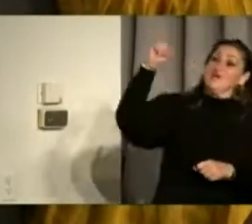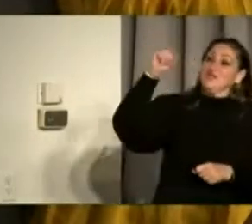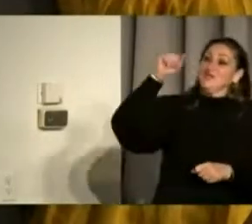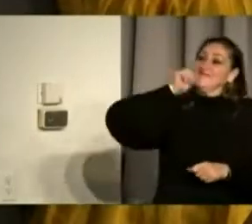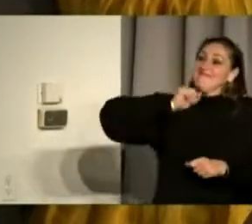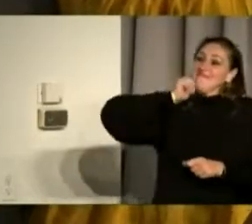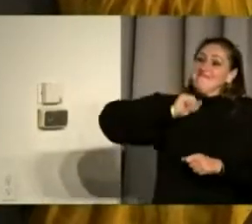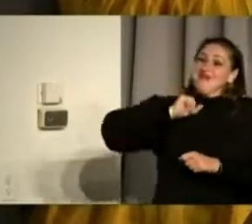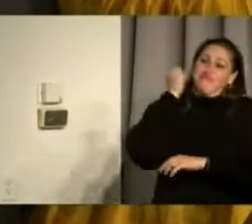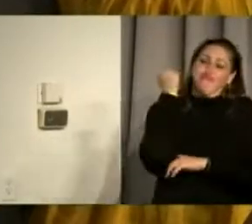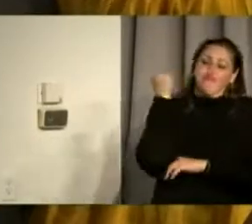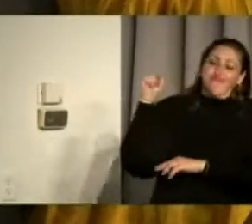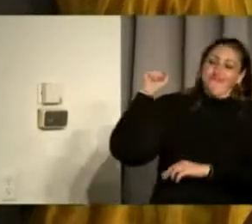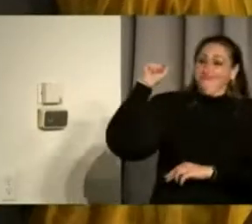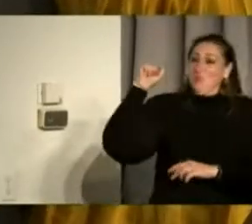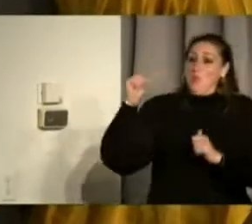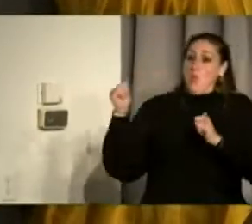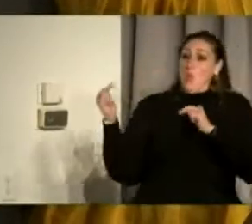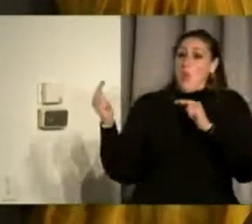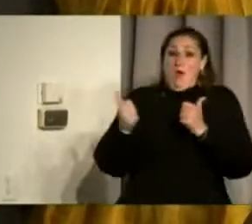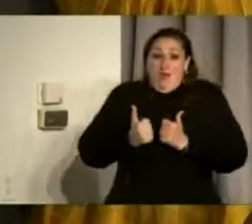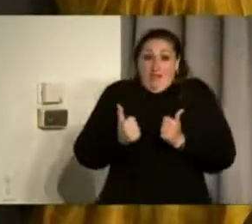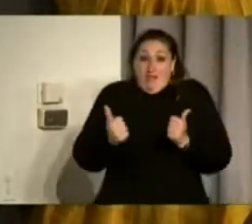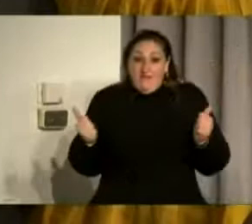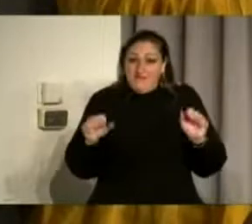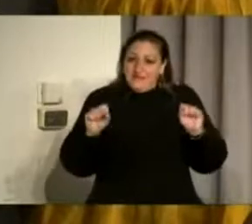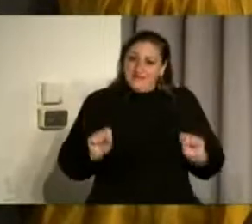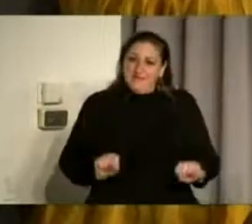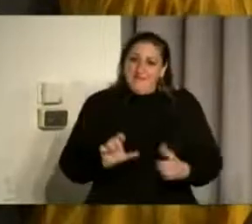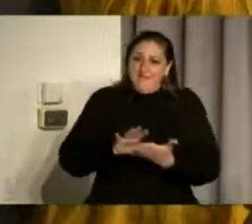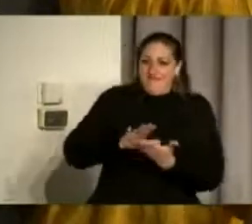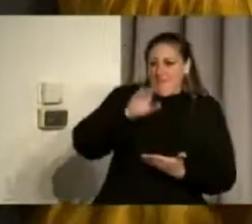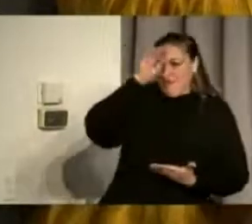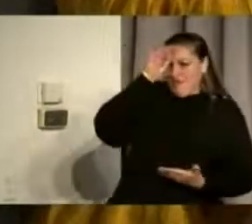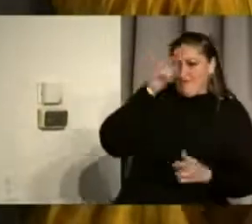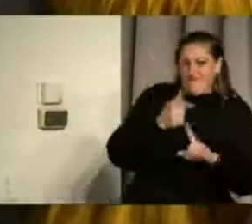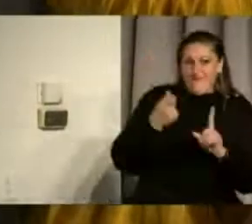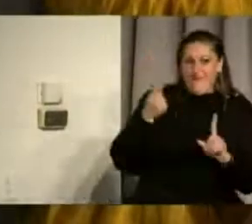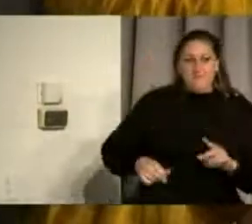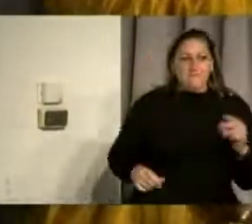resilience where every one of us in this world can learn from? Thank you.